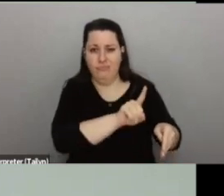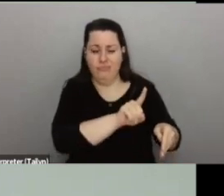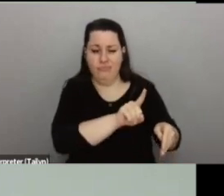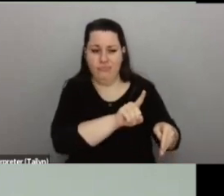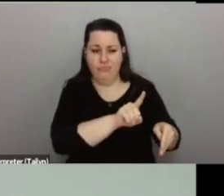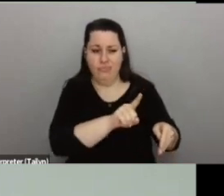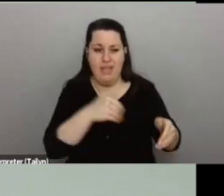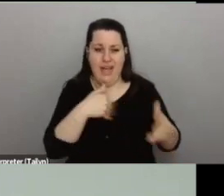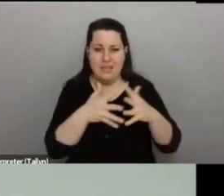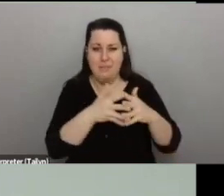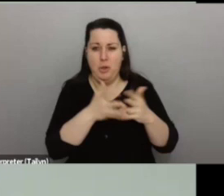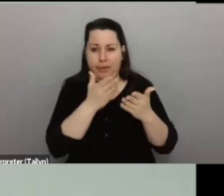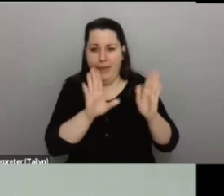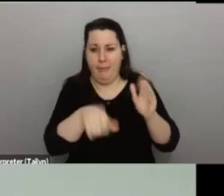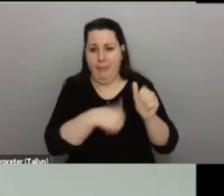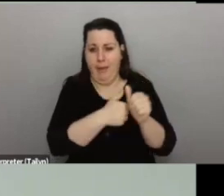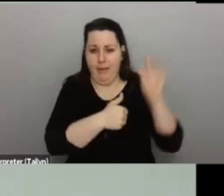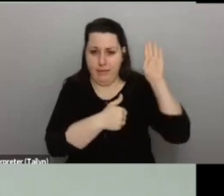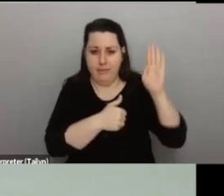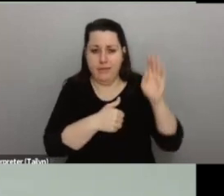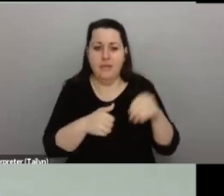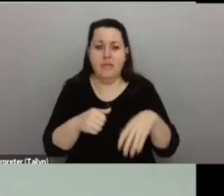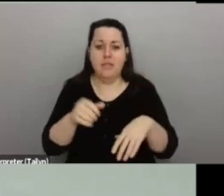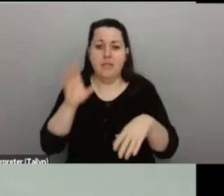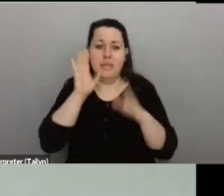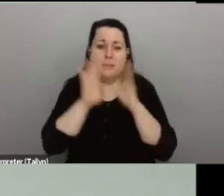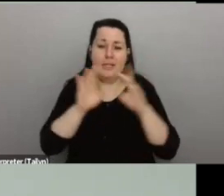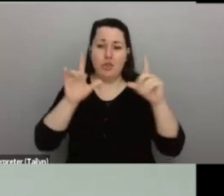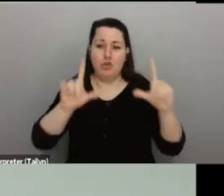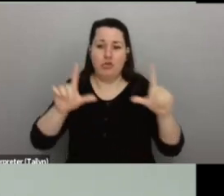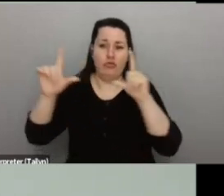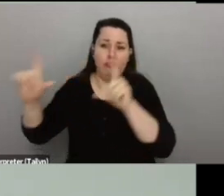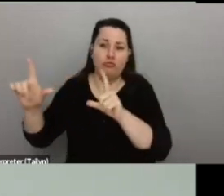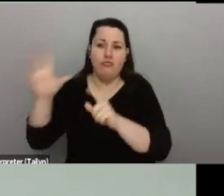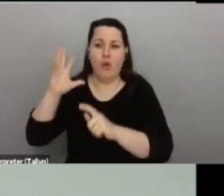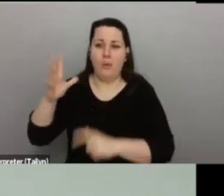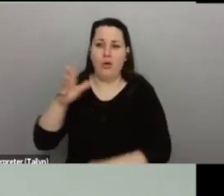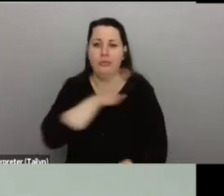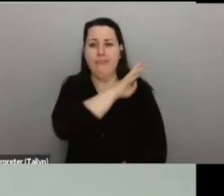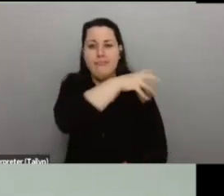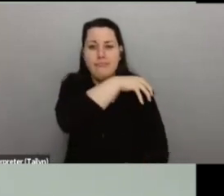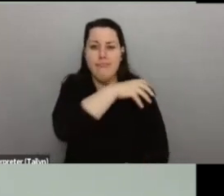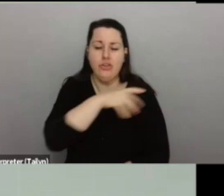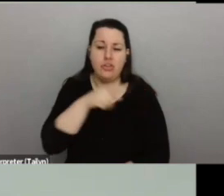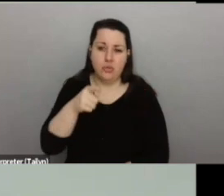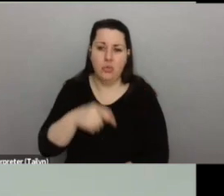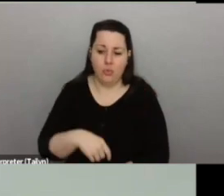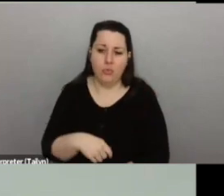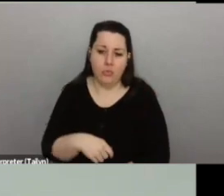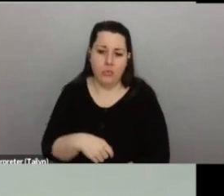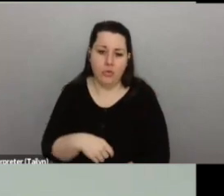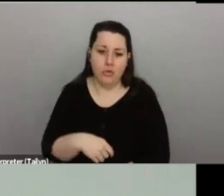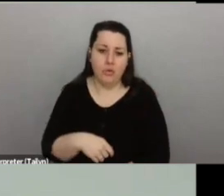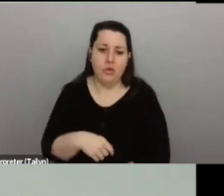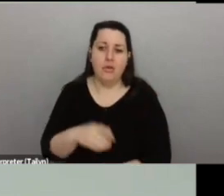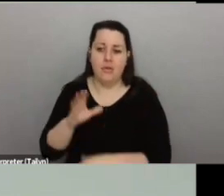American thing behind it, and portraits of former generals on the wall as whoever it is